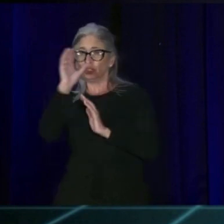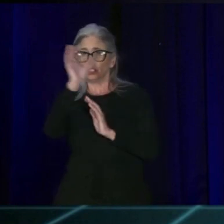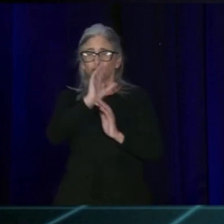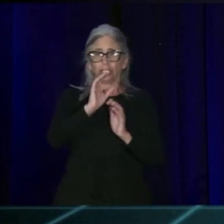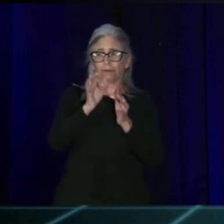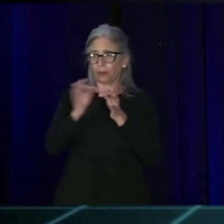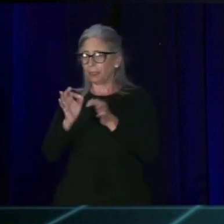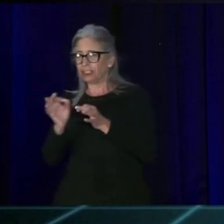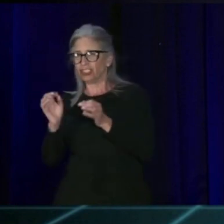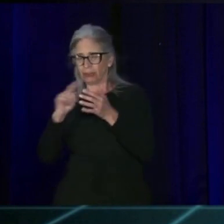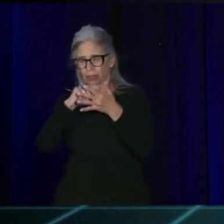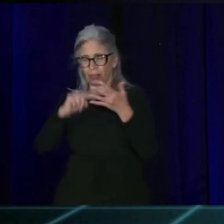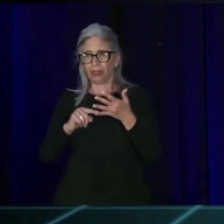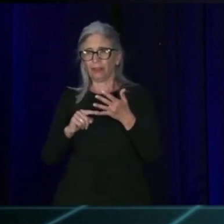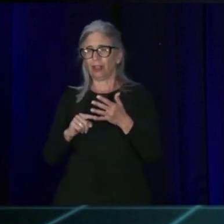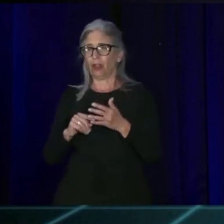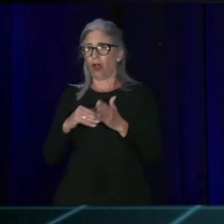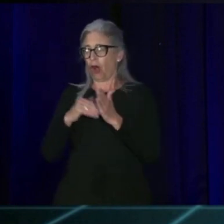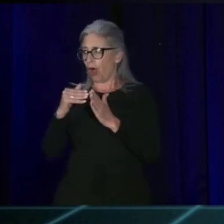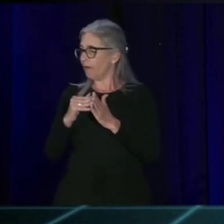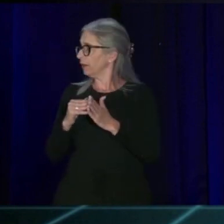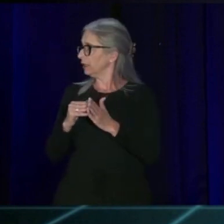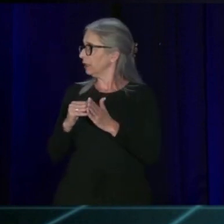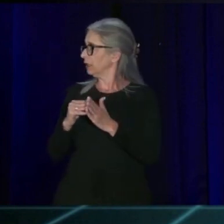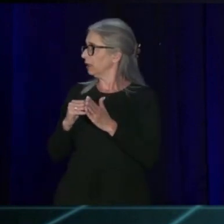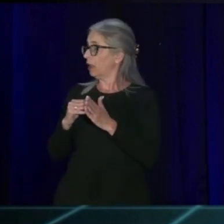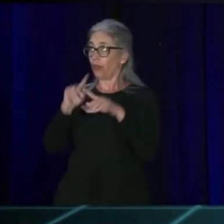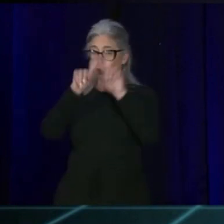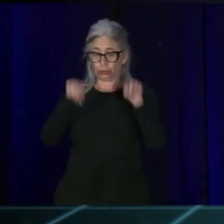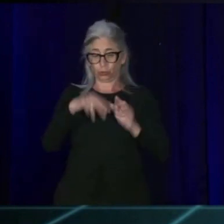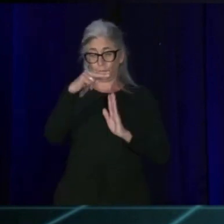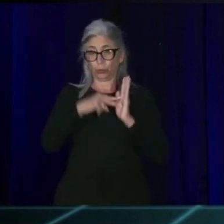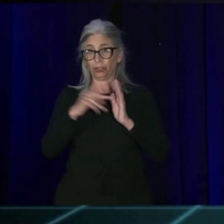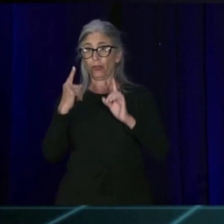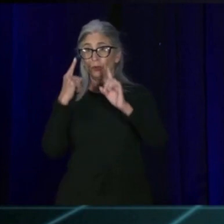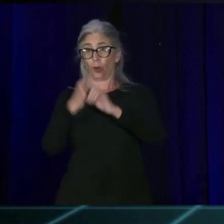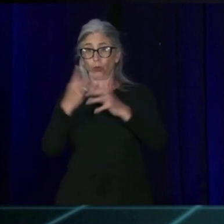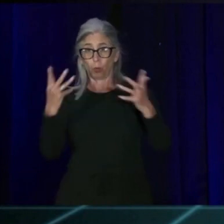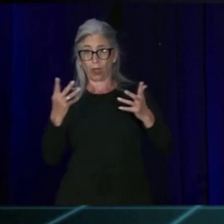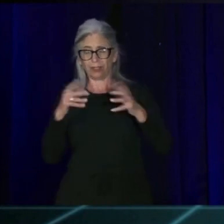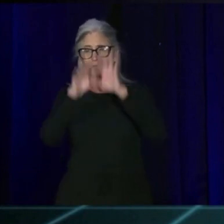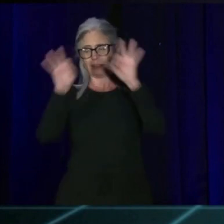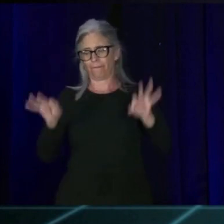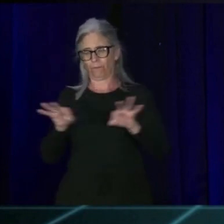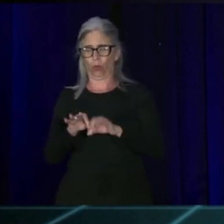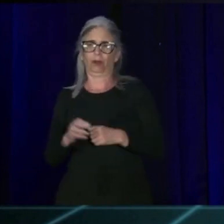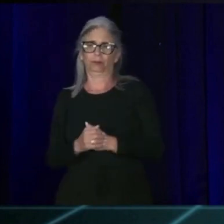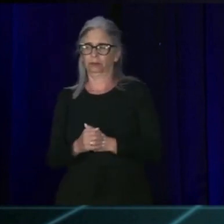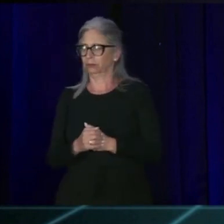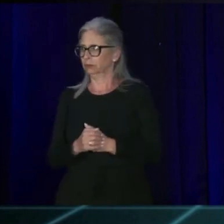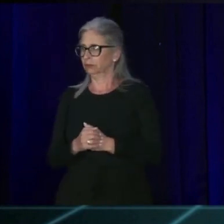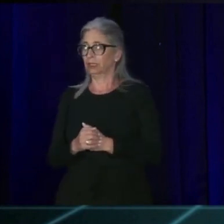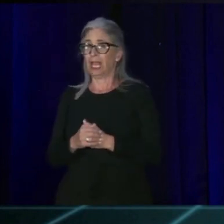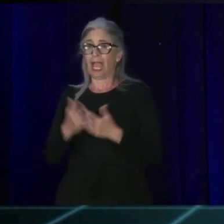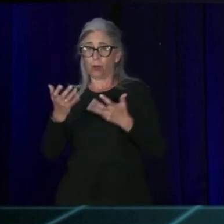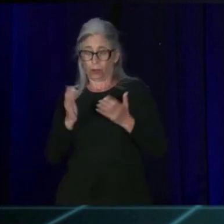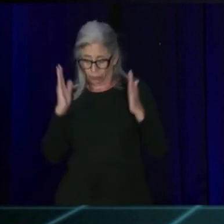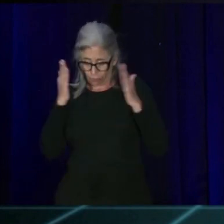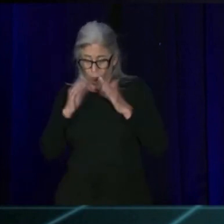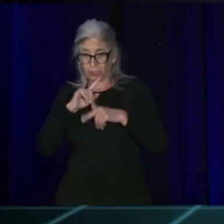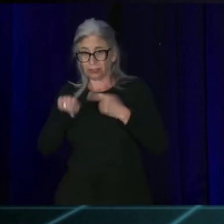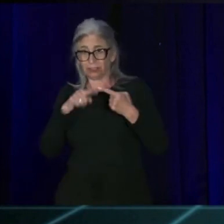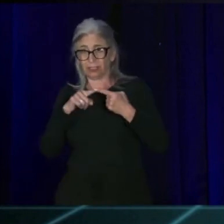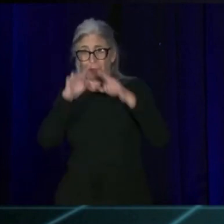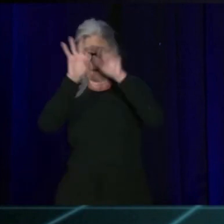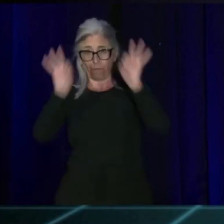more. Often the only thing standing between the user and their goal is a form. Which is exactly what I want to focus on today. This talk will be a